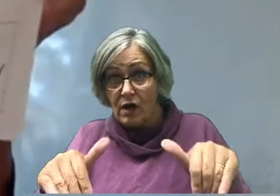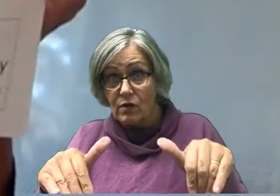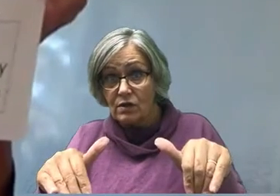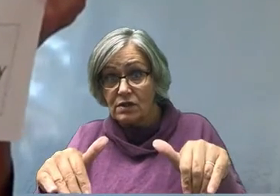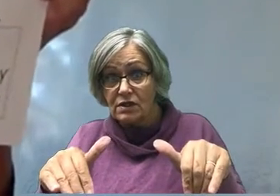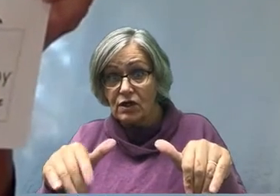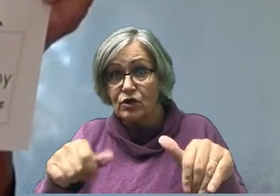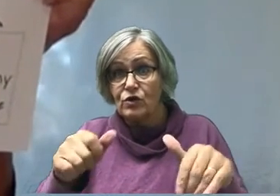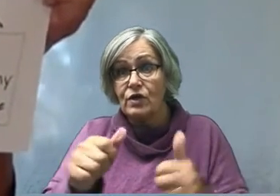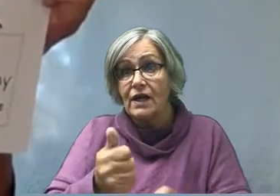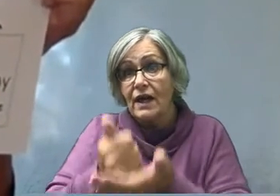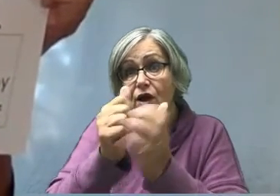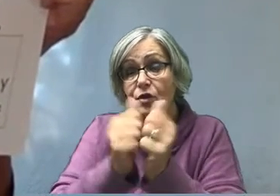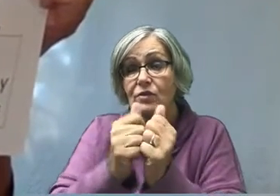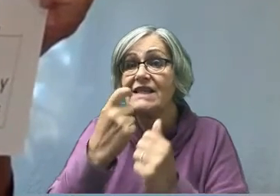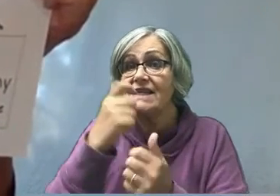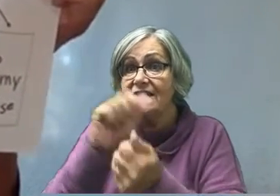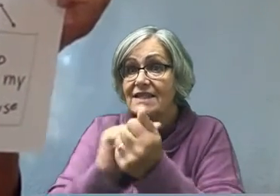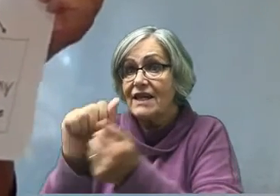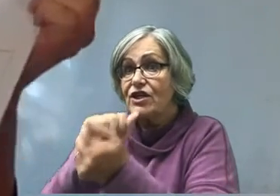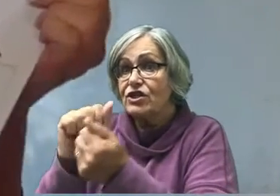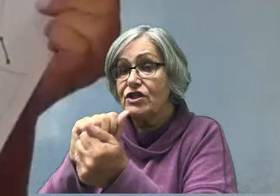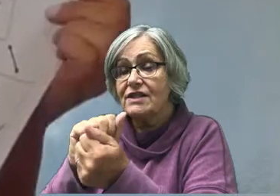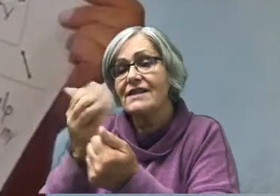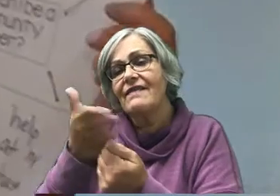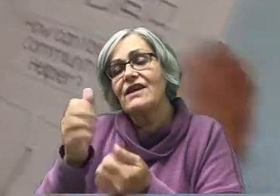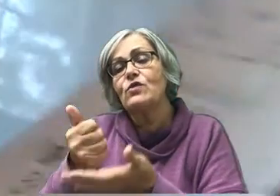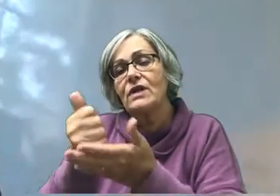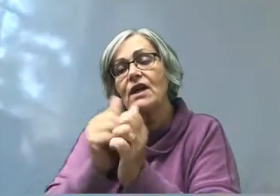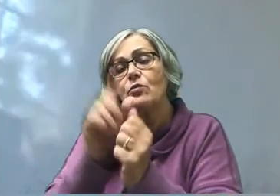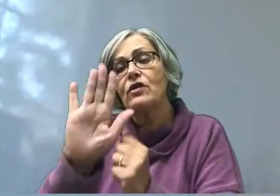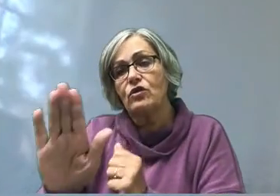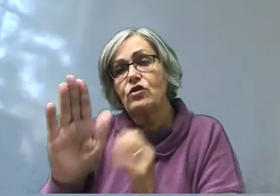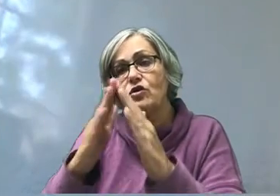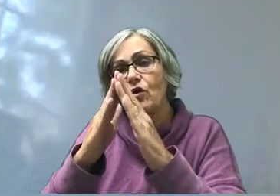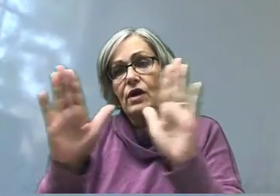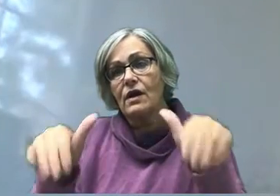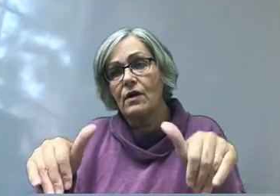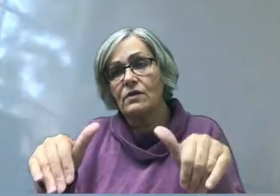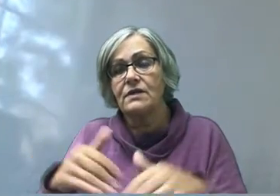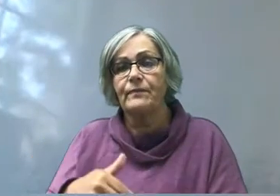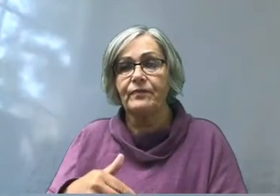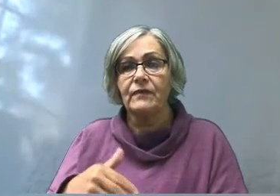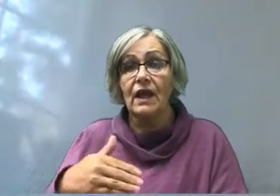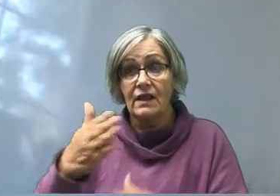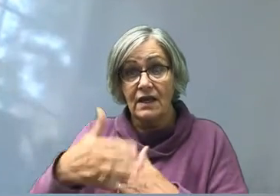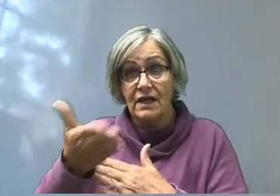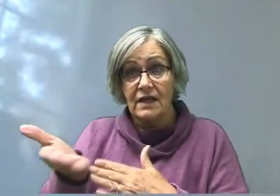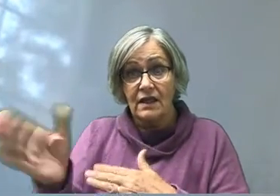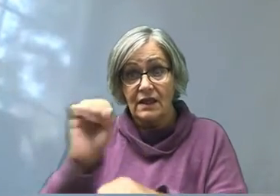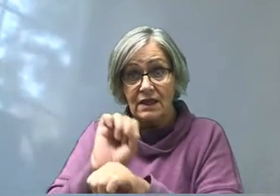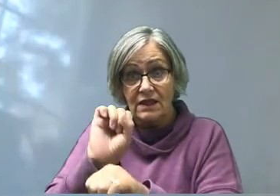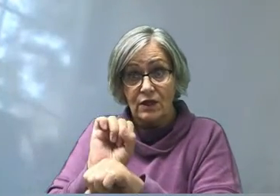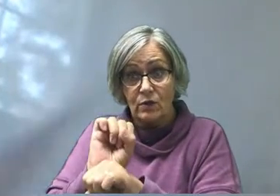okay? Vacuuming, helping with dishes, things that you can help with at your house. The next thing you worked